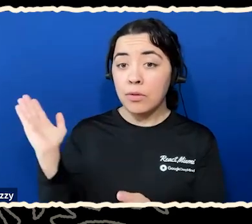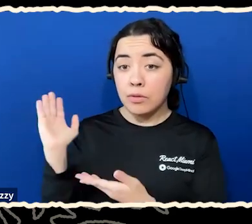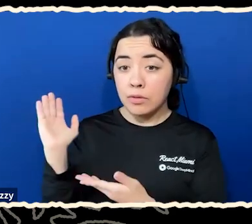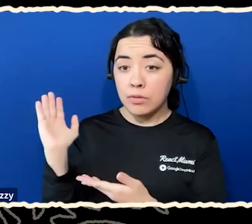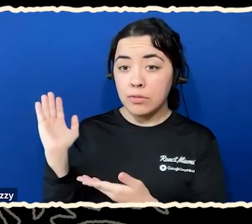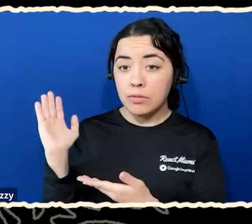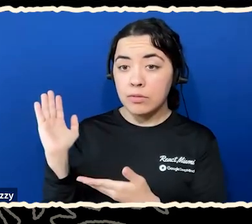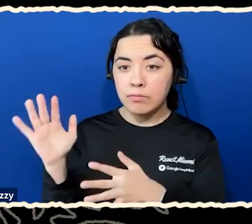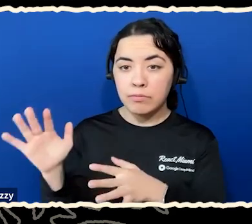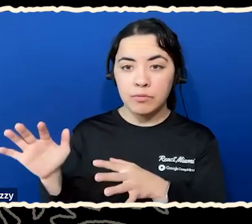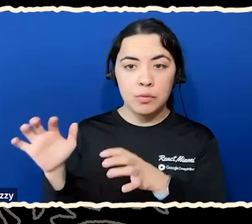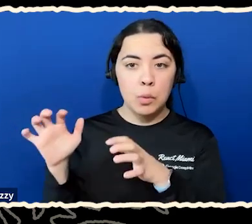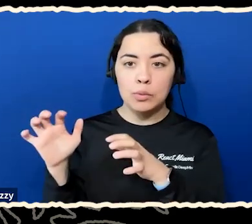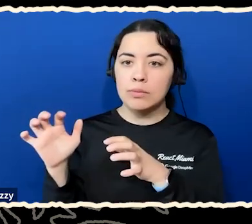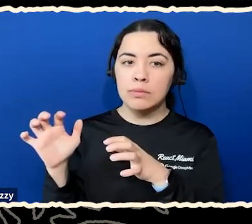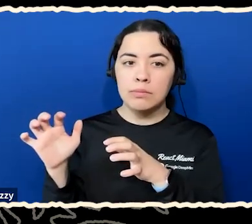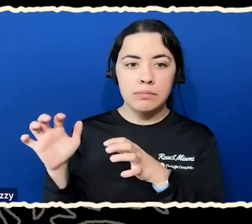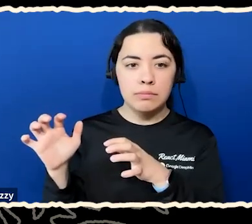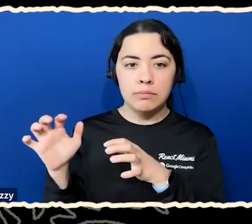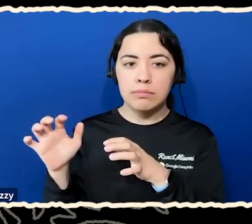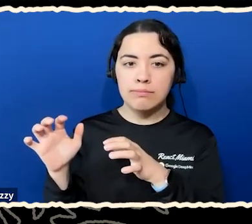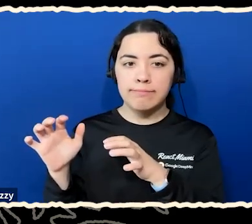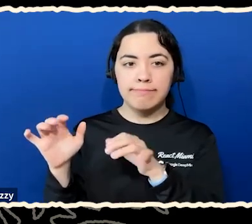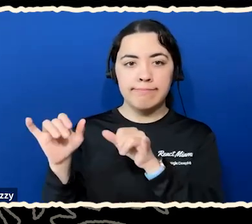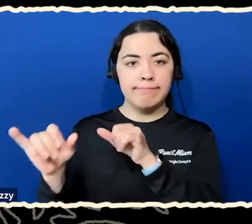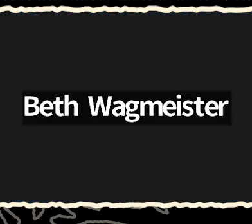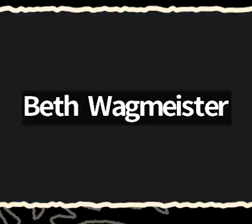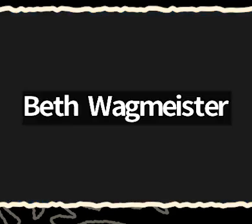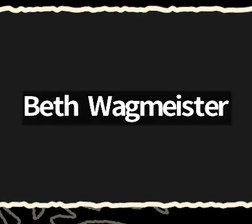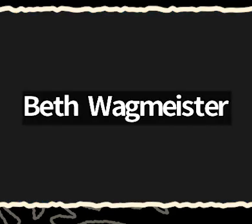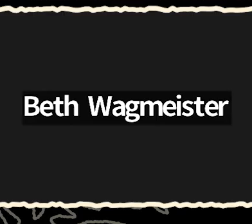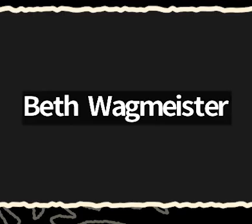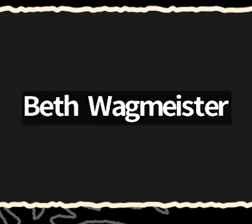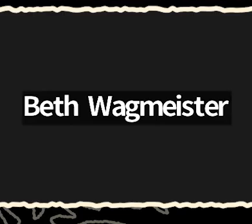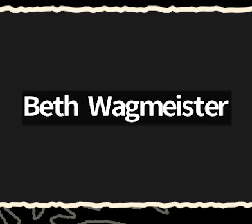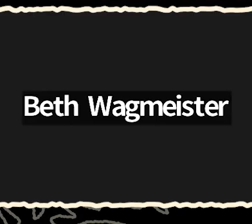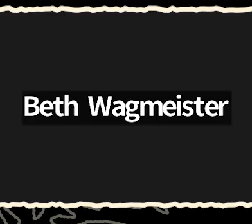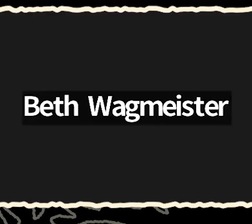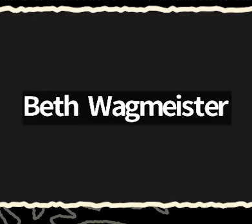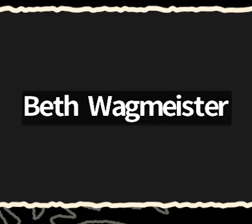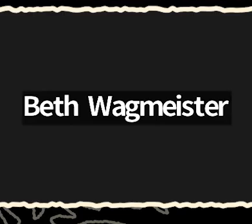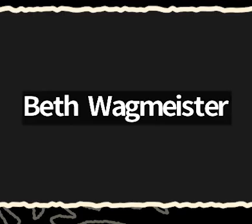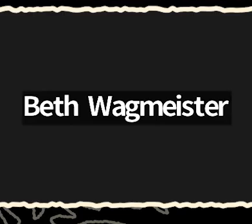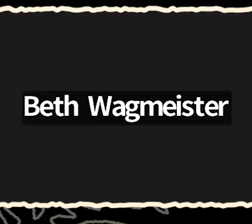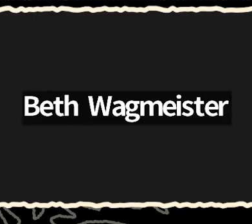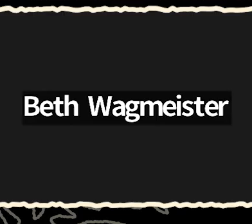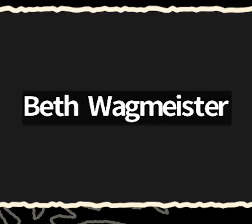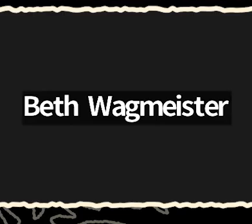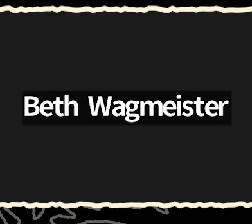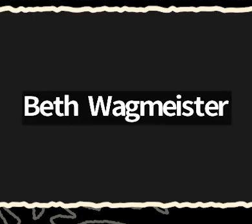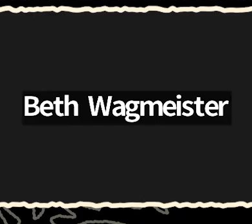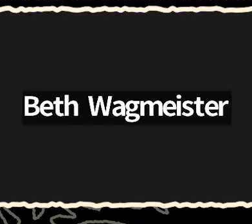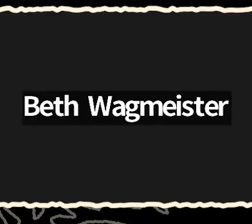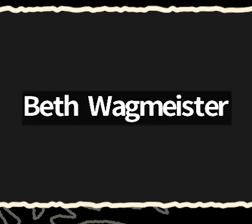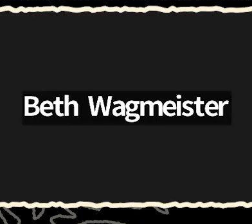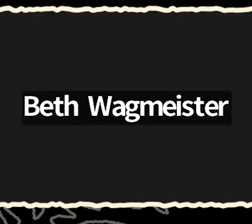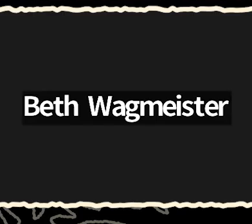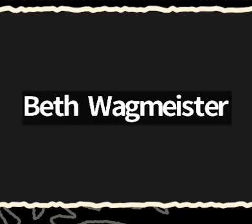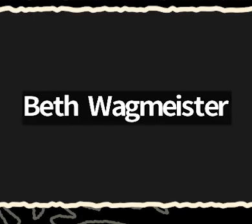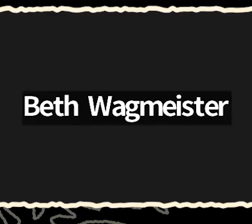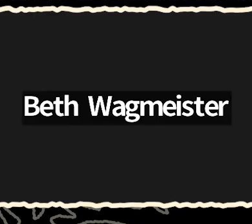very frozen interactions and jumping layouts and no feedback on our different clicks, very harsh